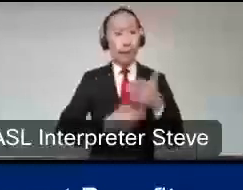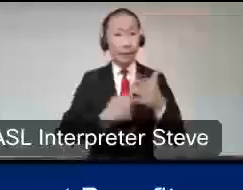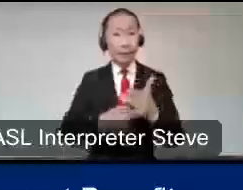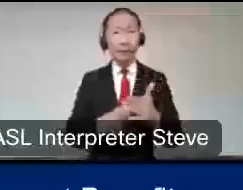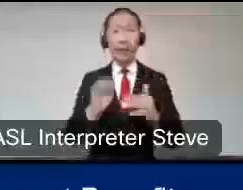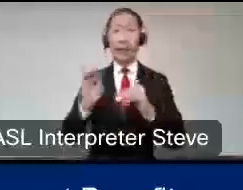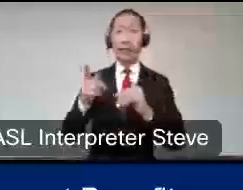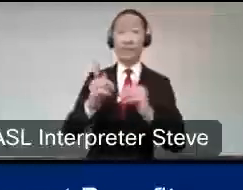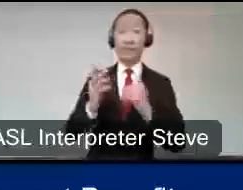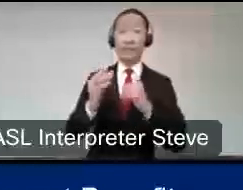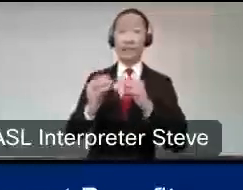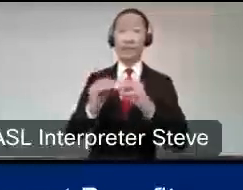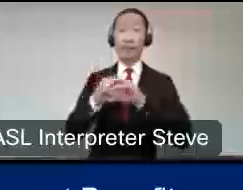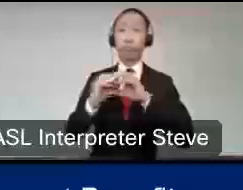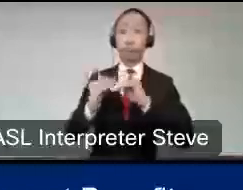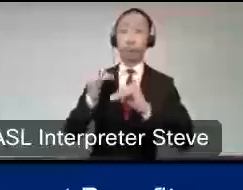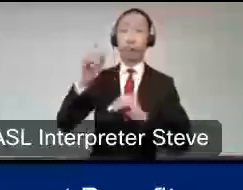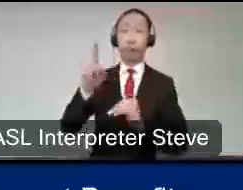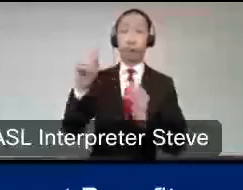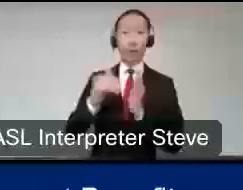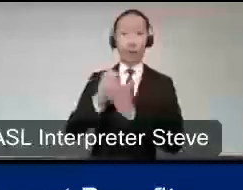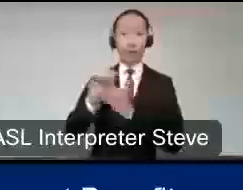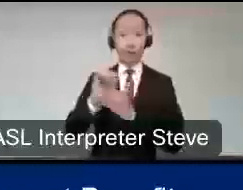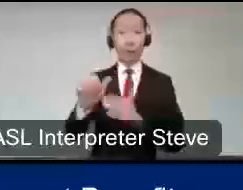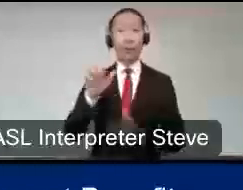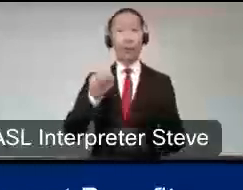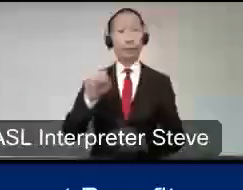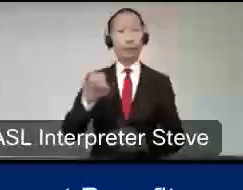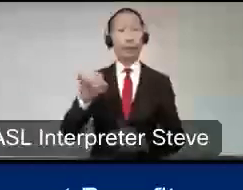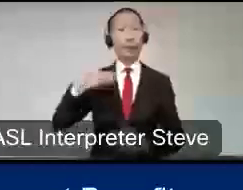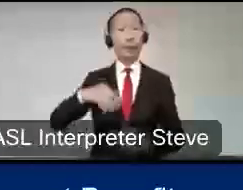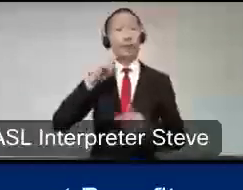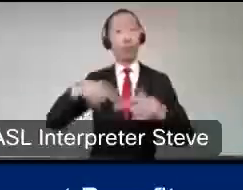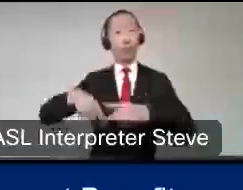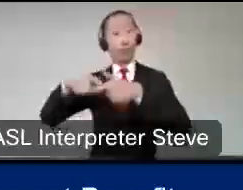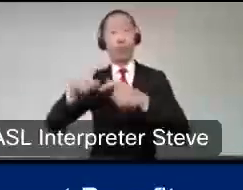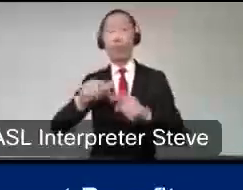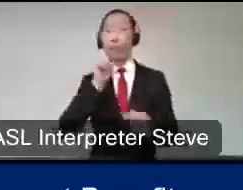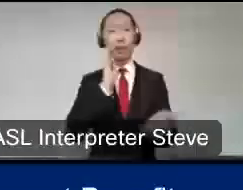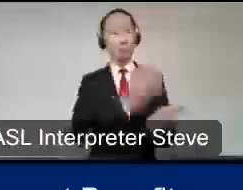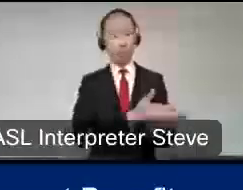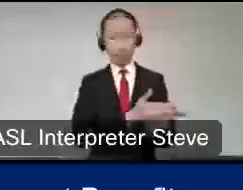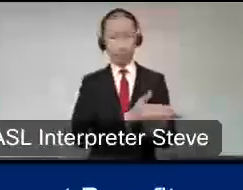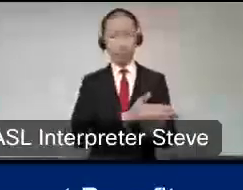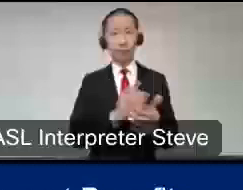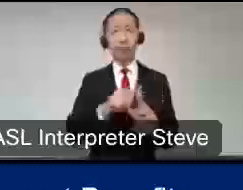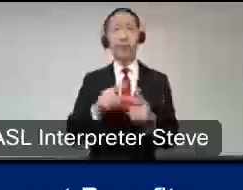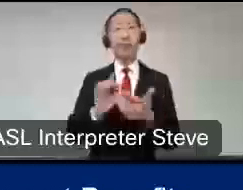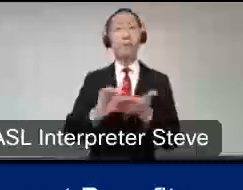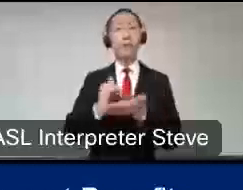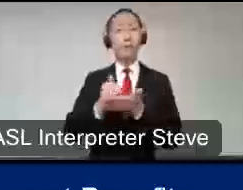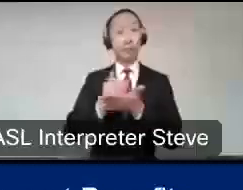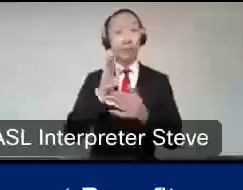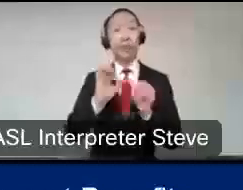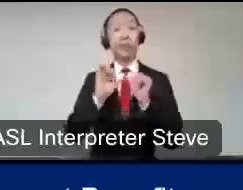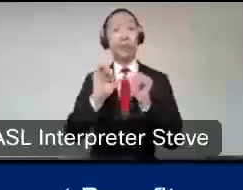that $100,000 threshold, SSI benefits will be suspended but not terminated, and medical assistance would